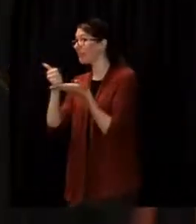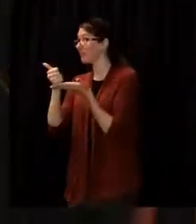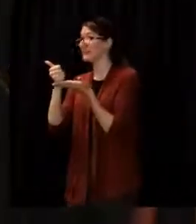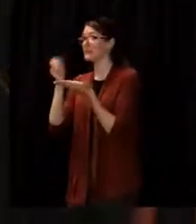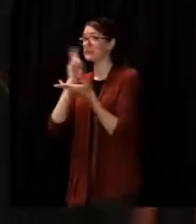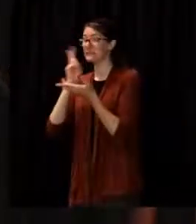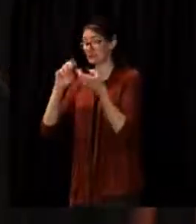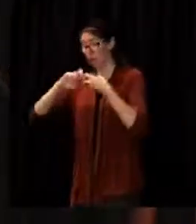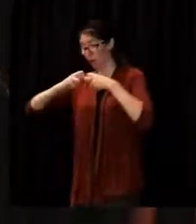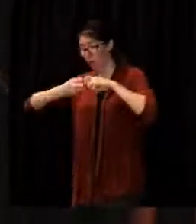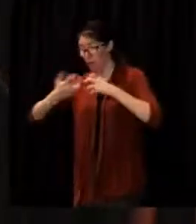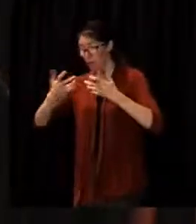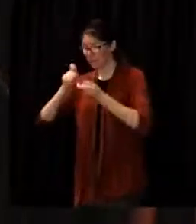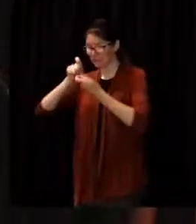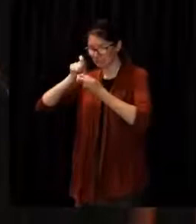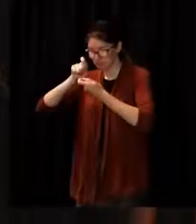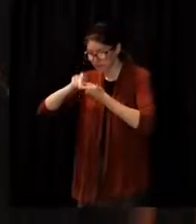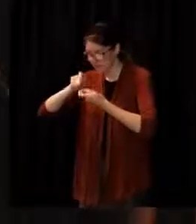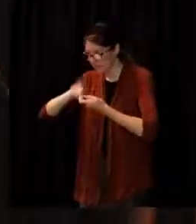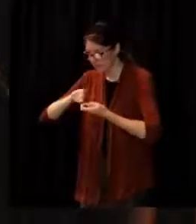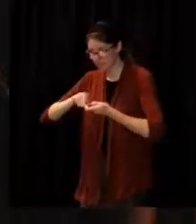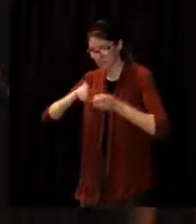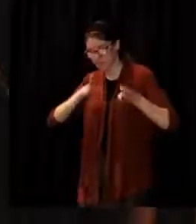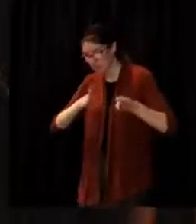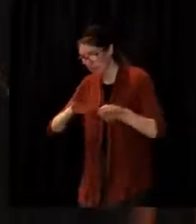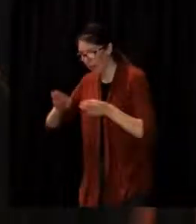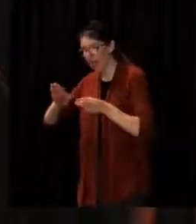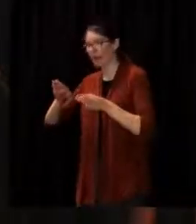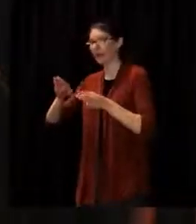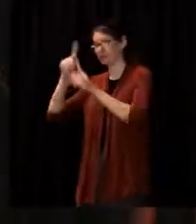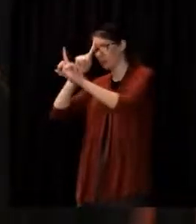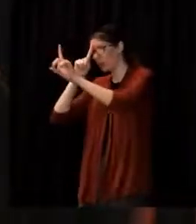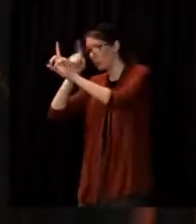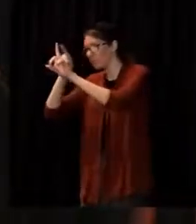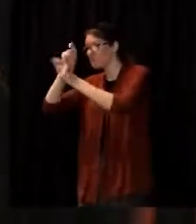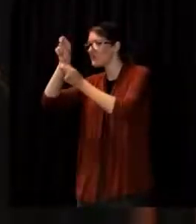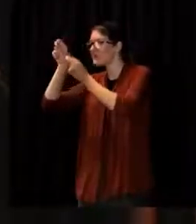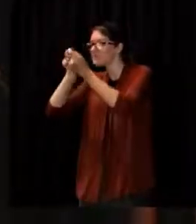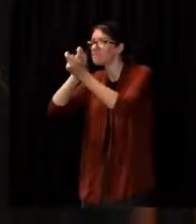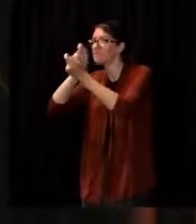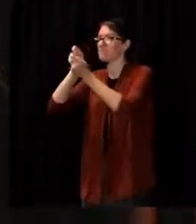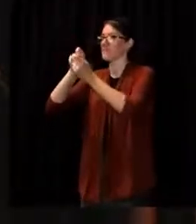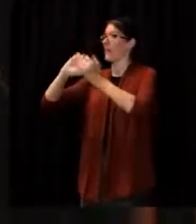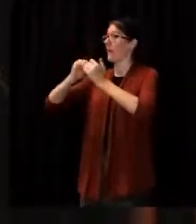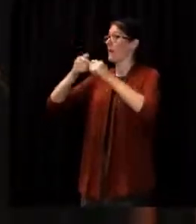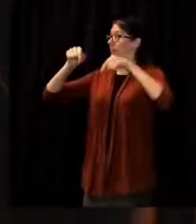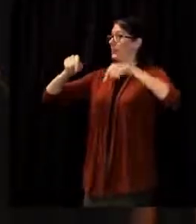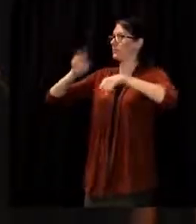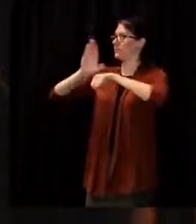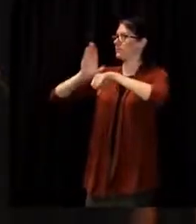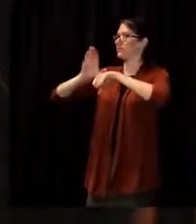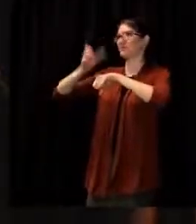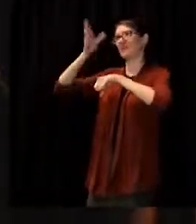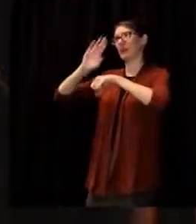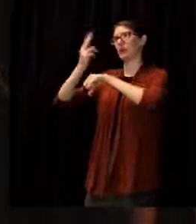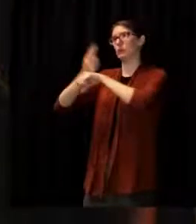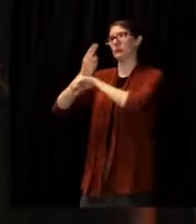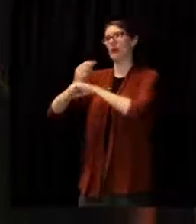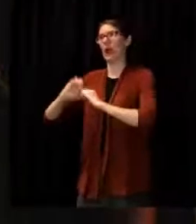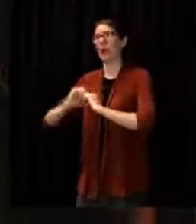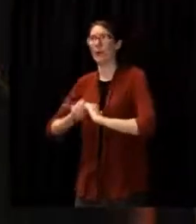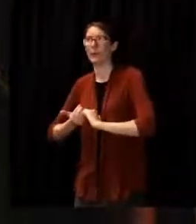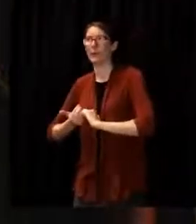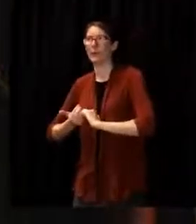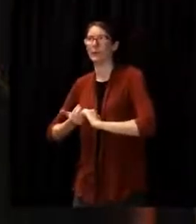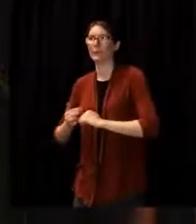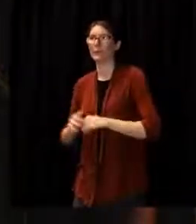specific, deliberate, and very intentional about how this church will be used by God. And so you've got gifts